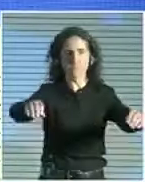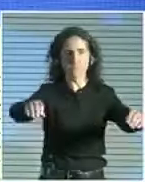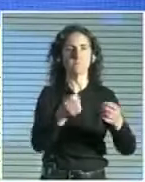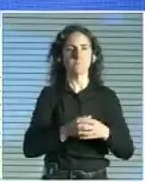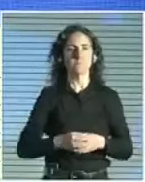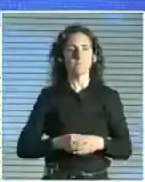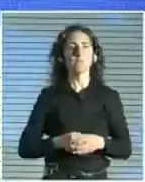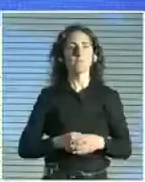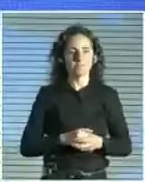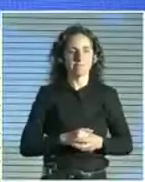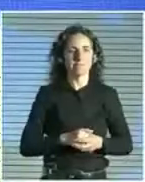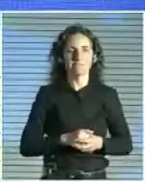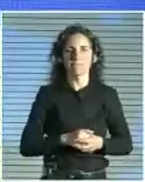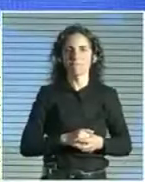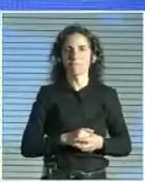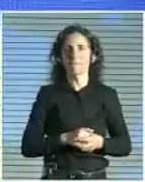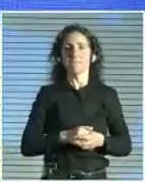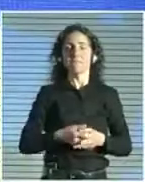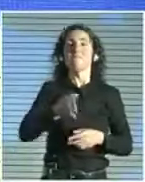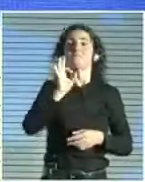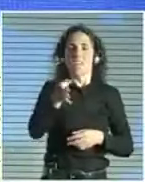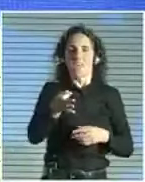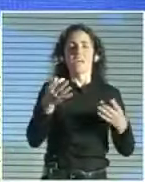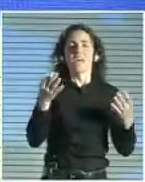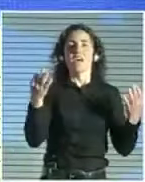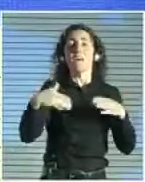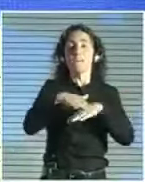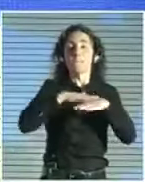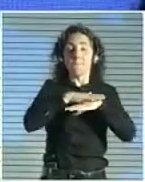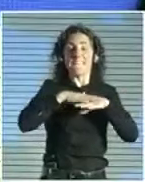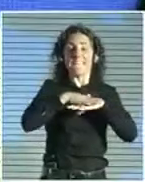And I guess that it has to do a lot of what is that